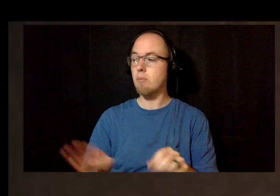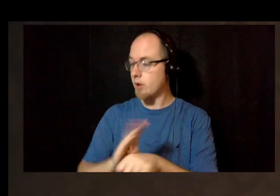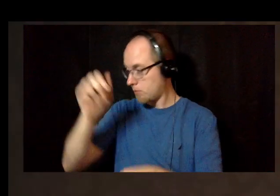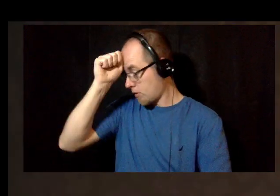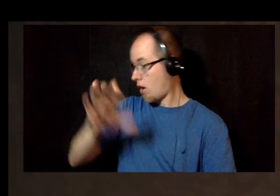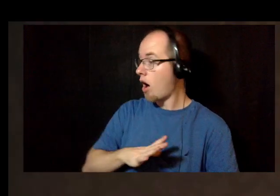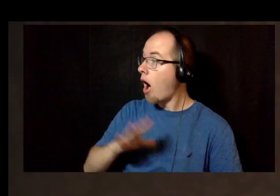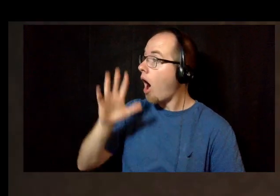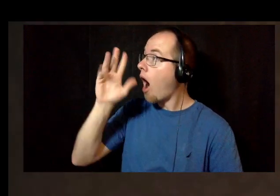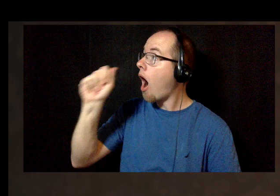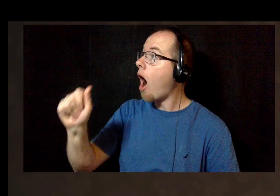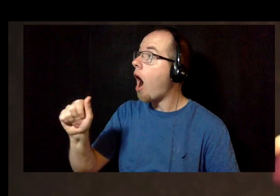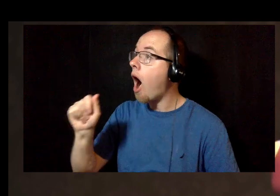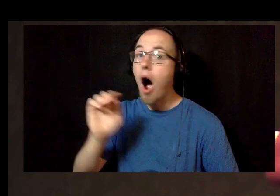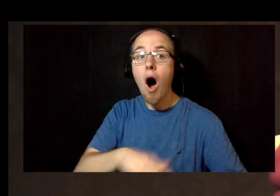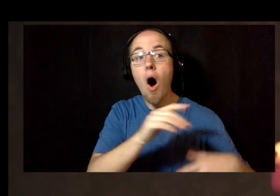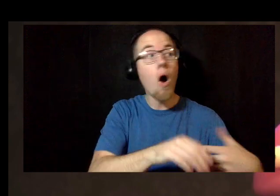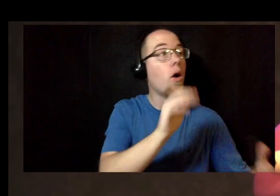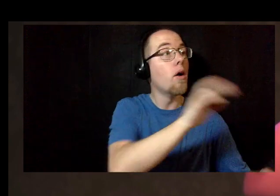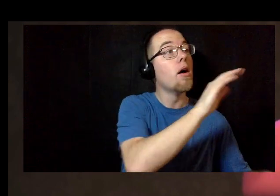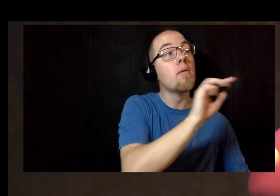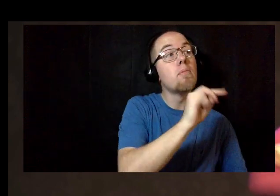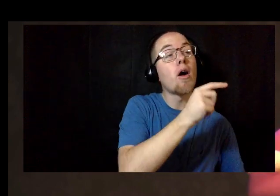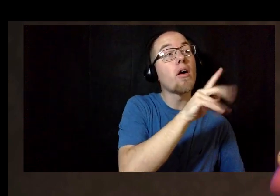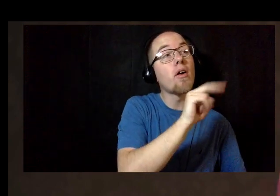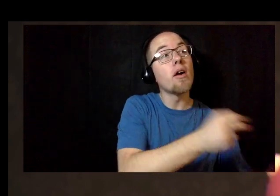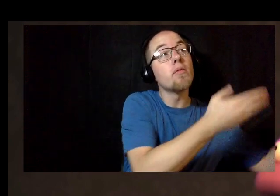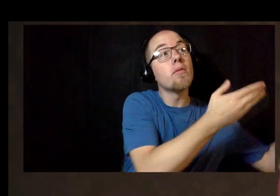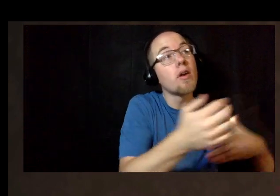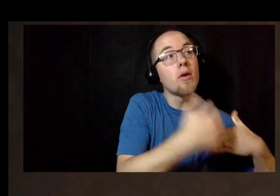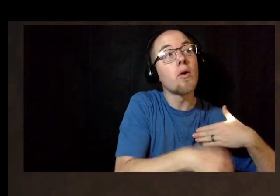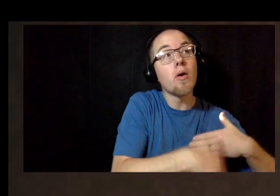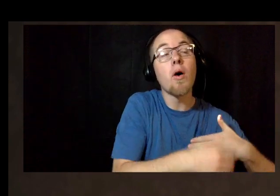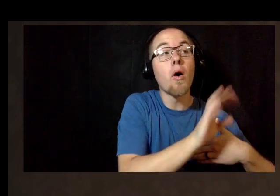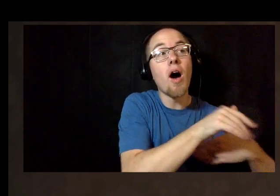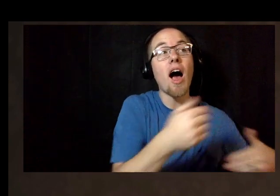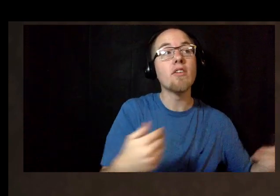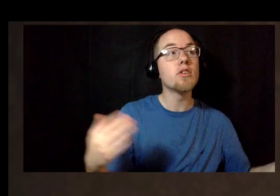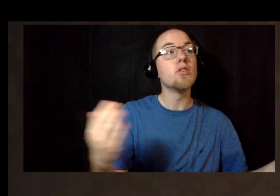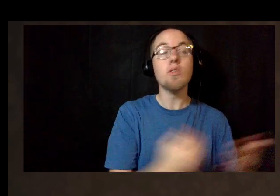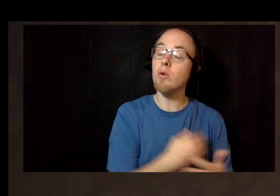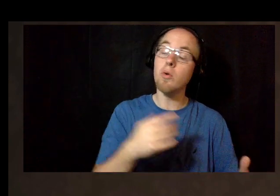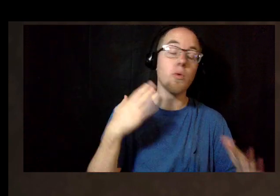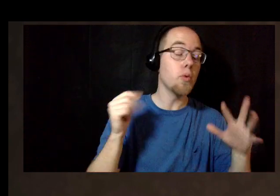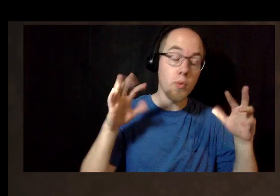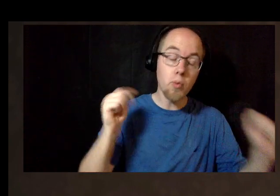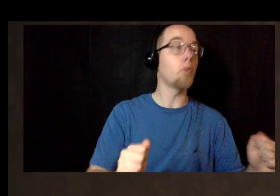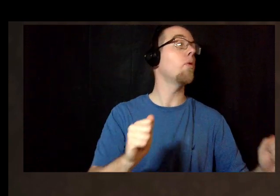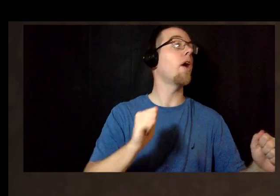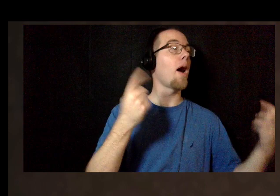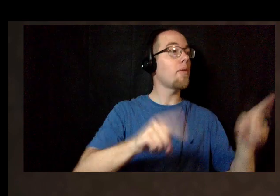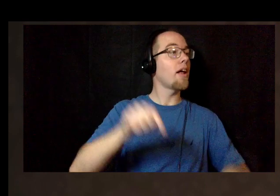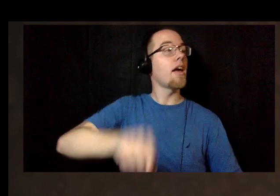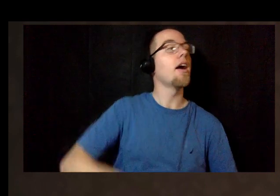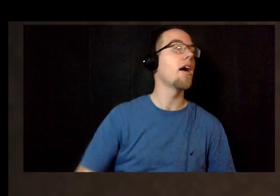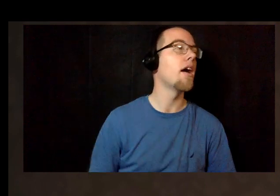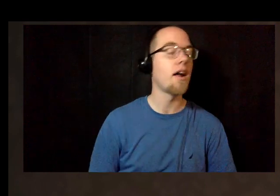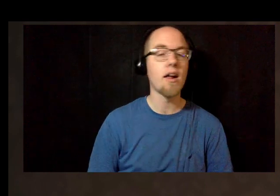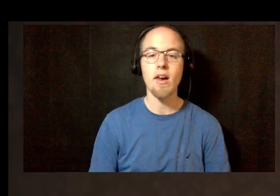watching keenly Margaret, bring in some biscuits. There's some newfangled shit going on in here.